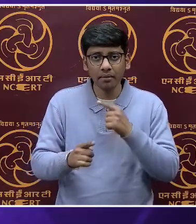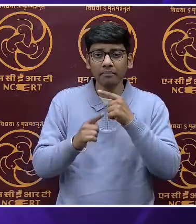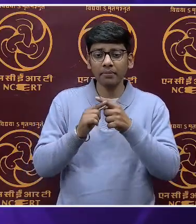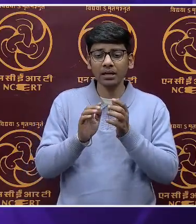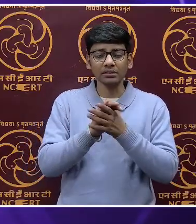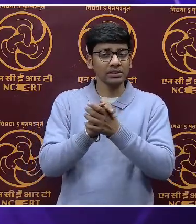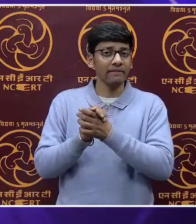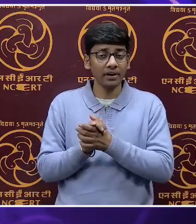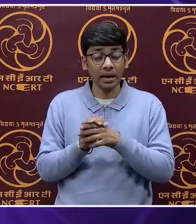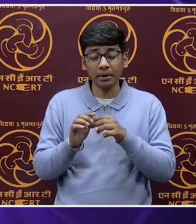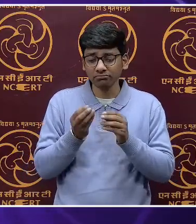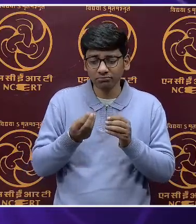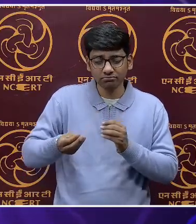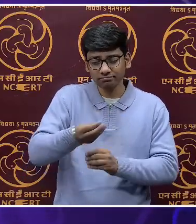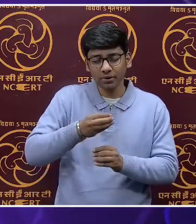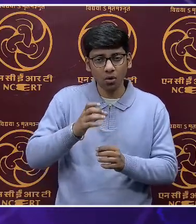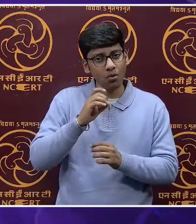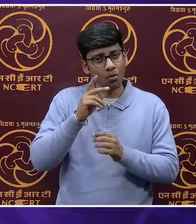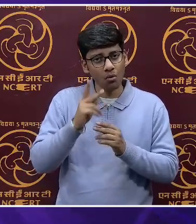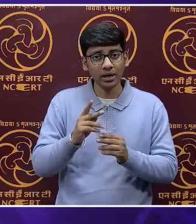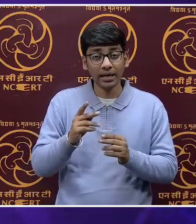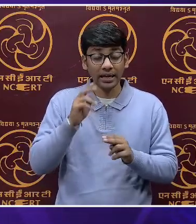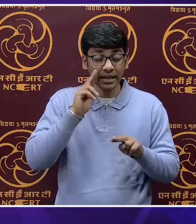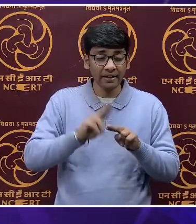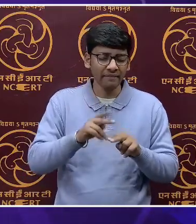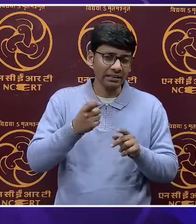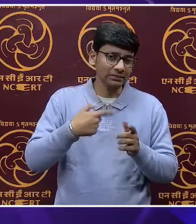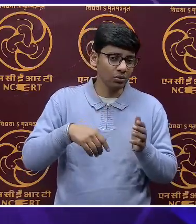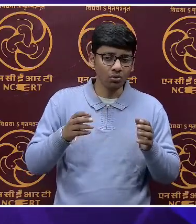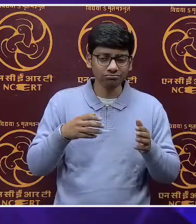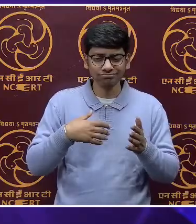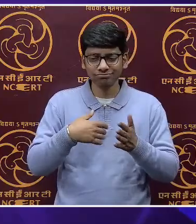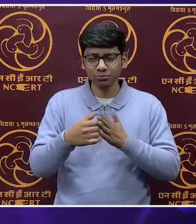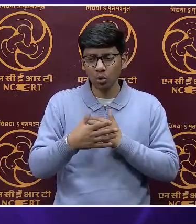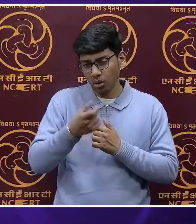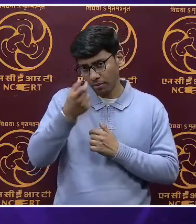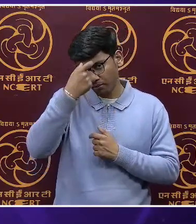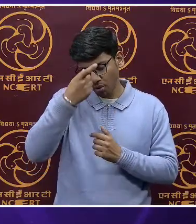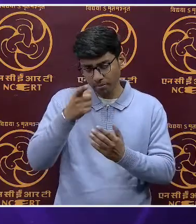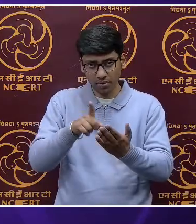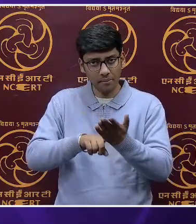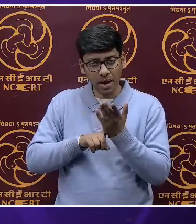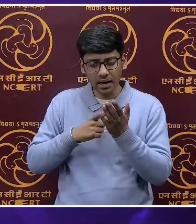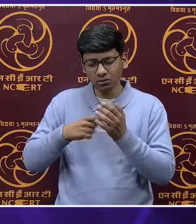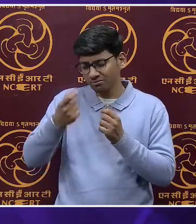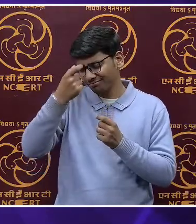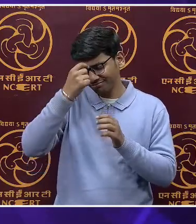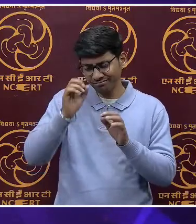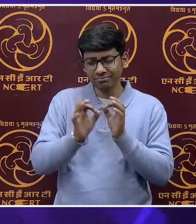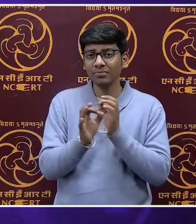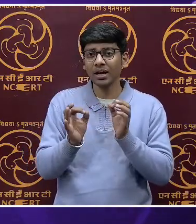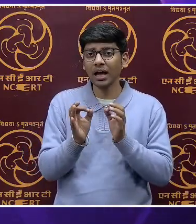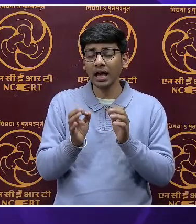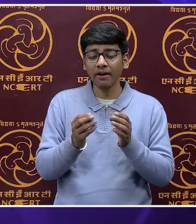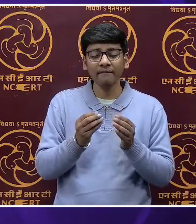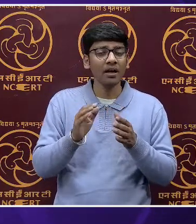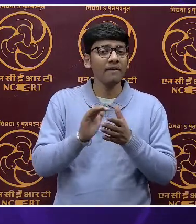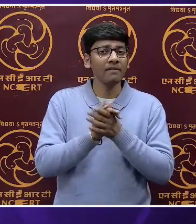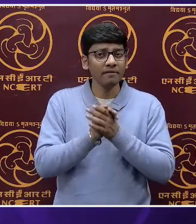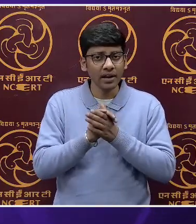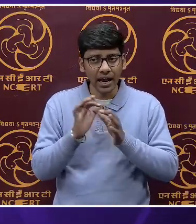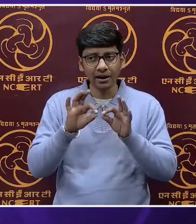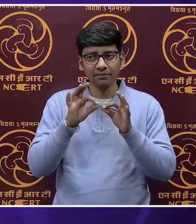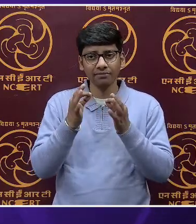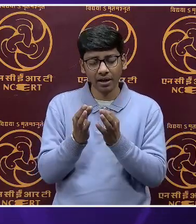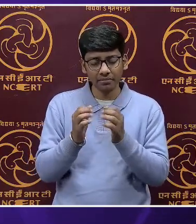peers and everybody around, that it's okay. Absolutely. If one door closes, another one opens up. So here once again I would urge all the elders to be a part of